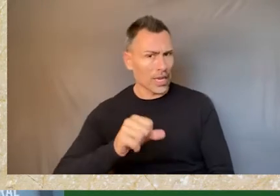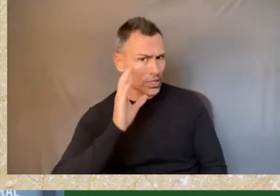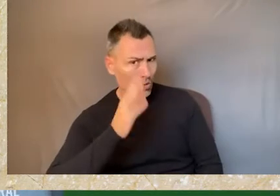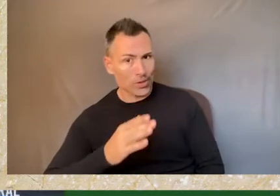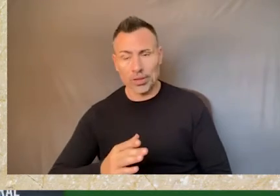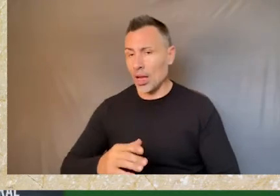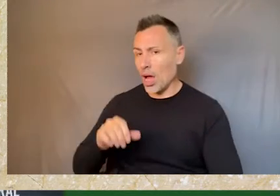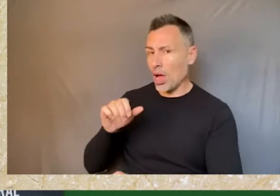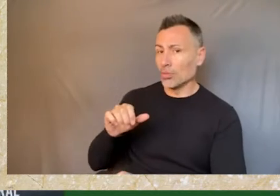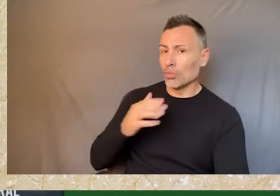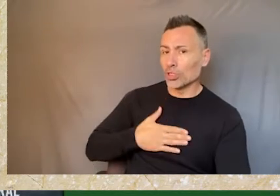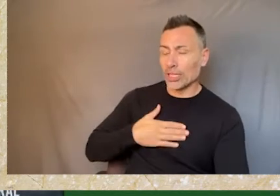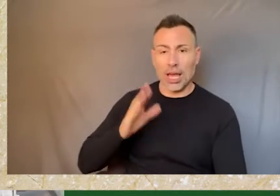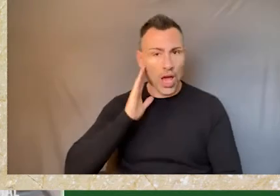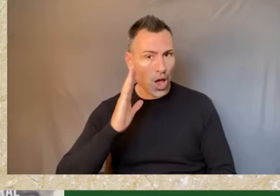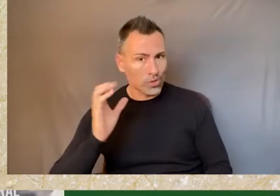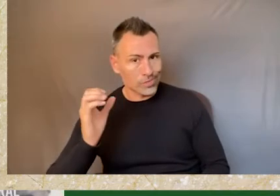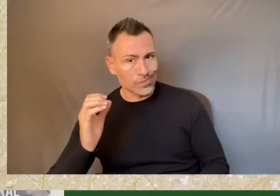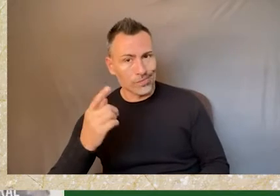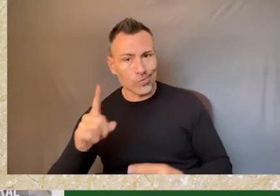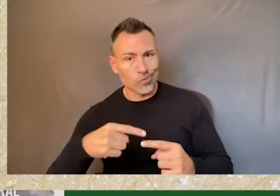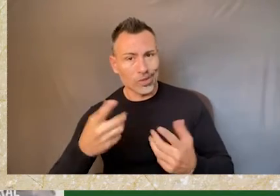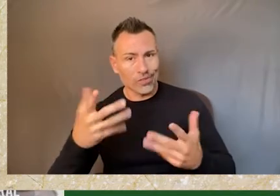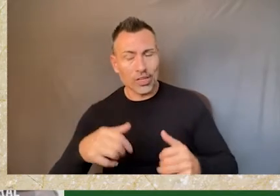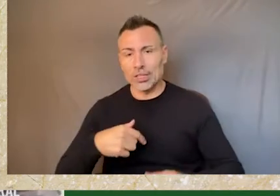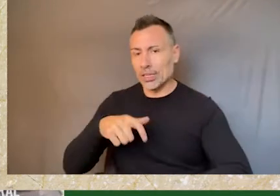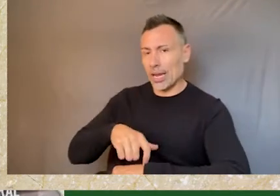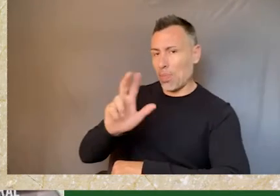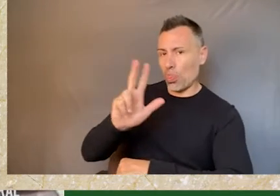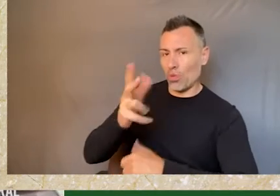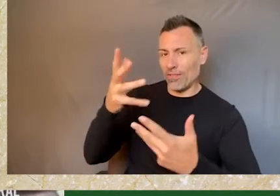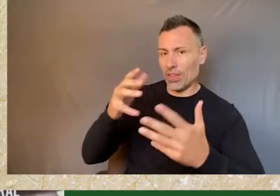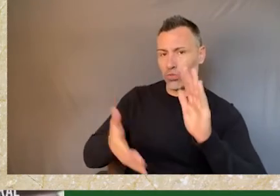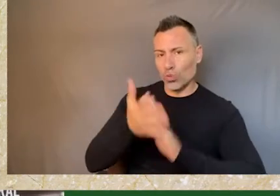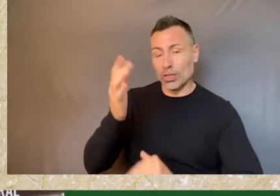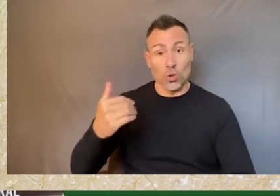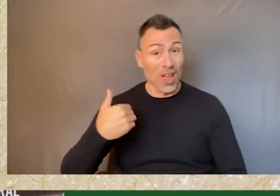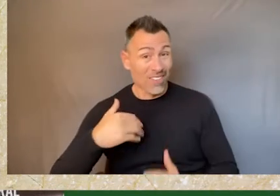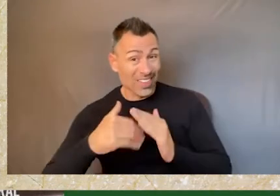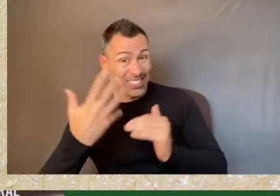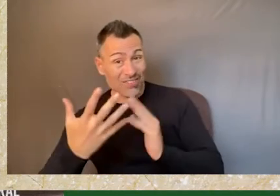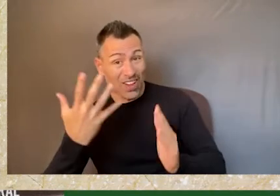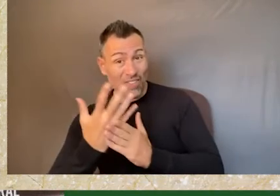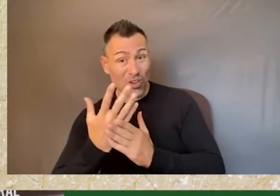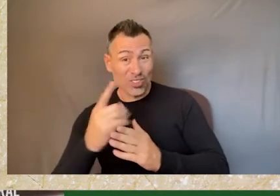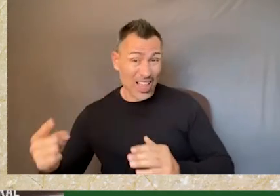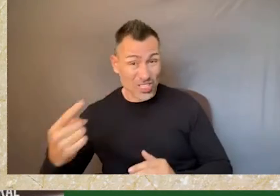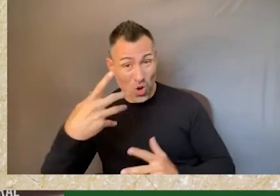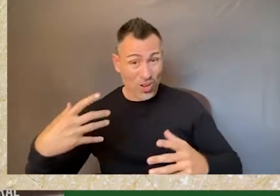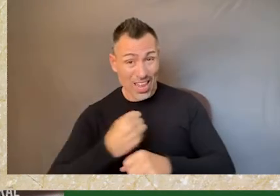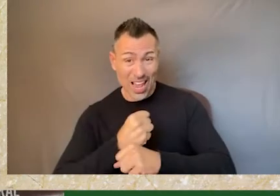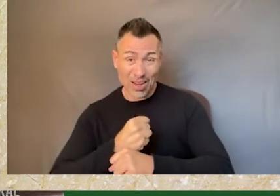back before I leave? Well, I can try. We have less than 5 hours to go get a bagel, so let's go catch a train. Bagel